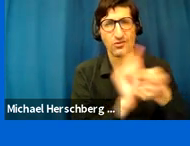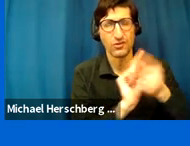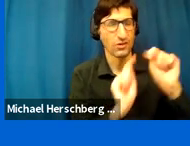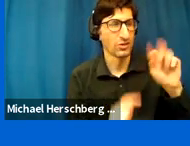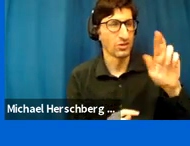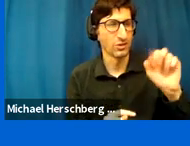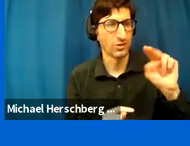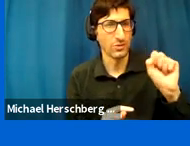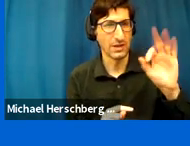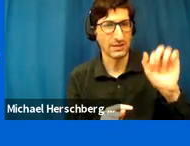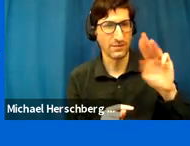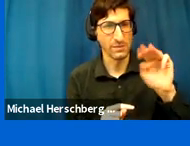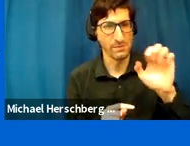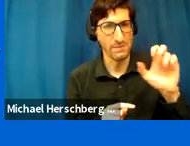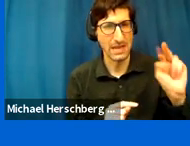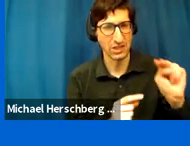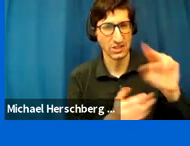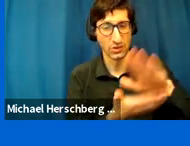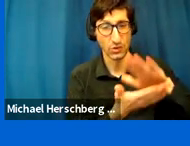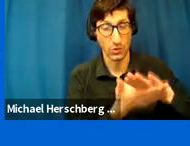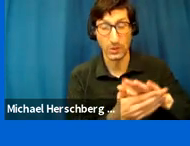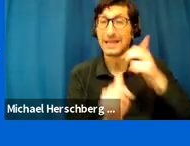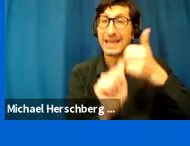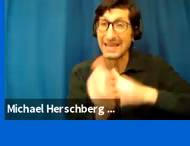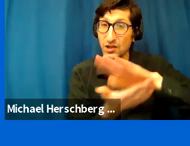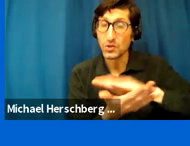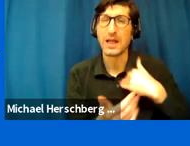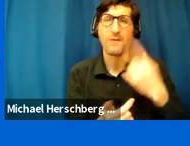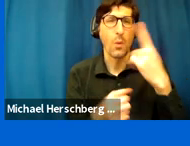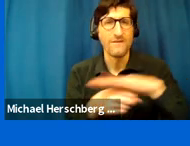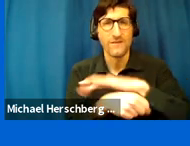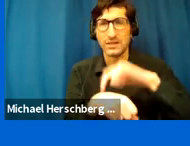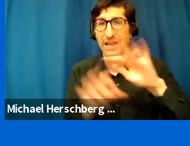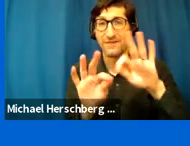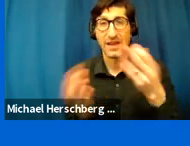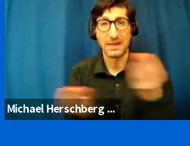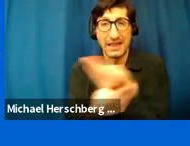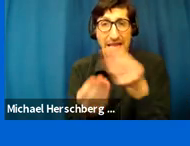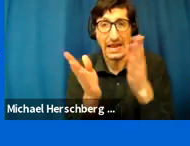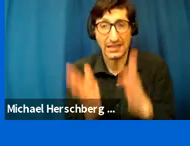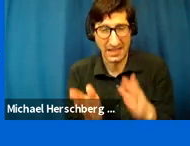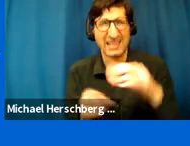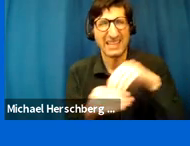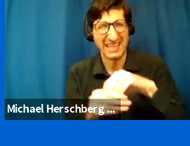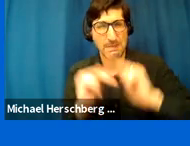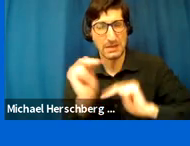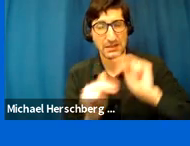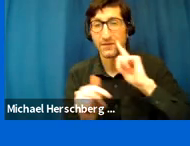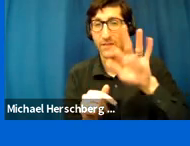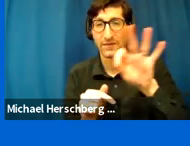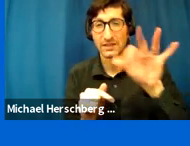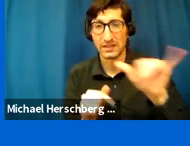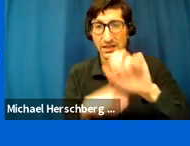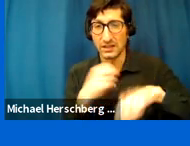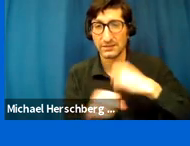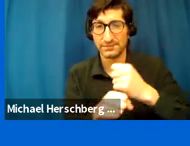by ensuring that all schools will have one full-time family liaison in their building for fiscal year 22.